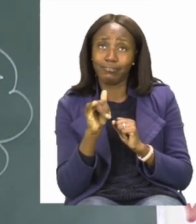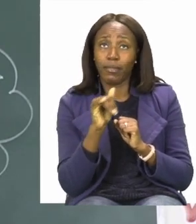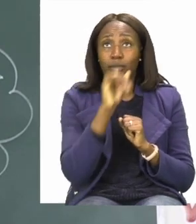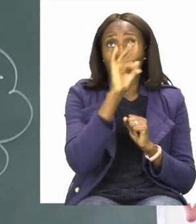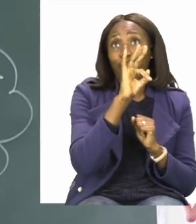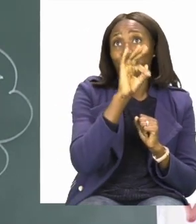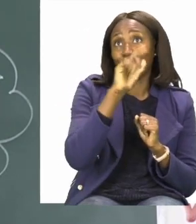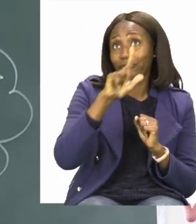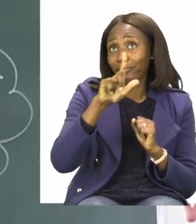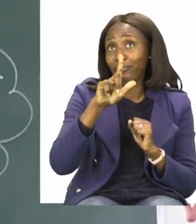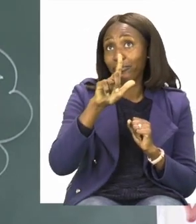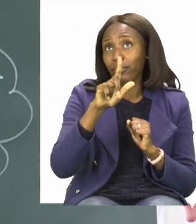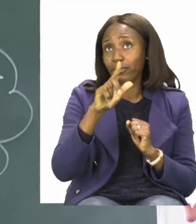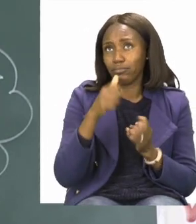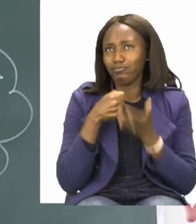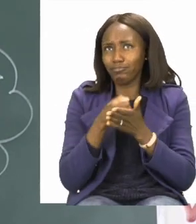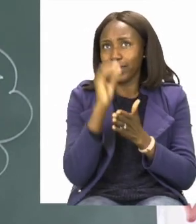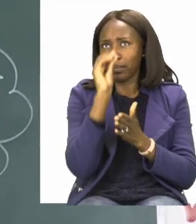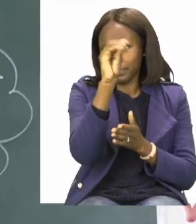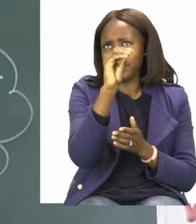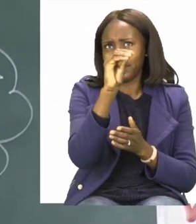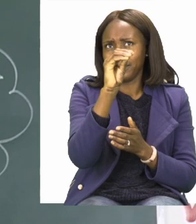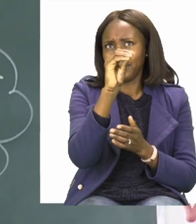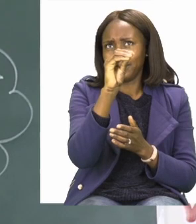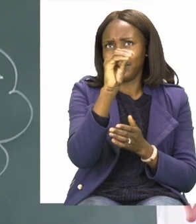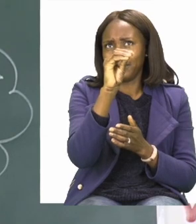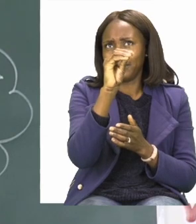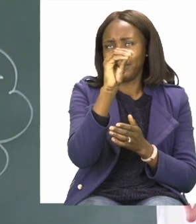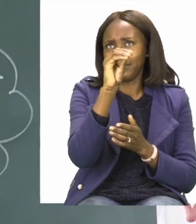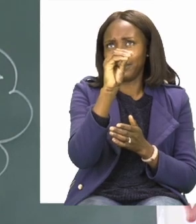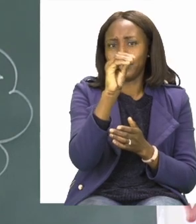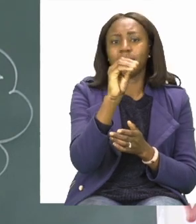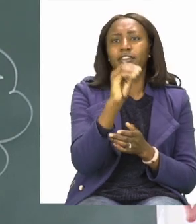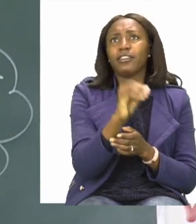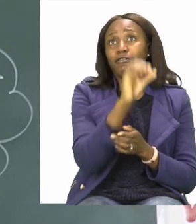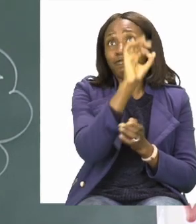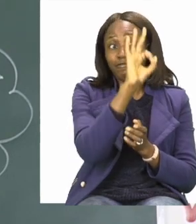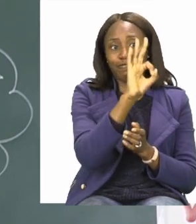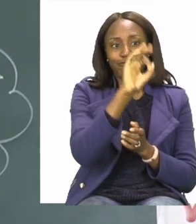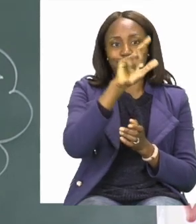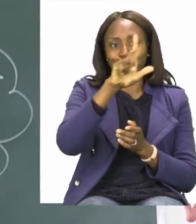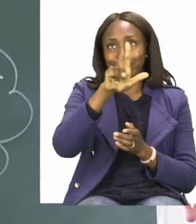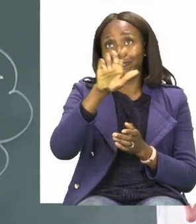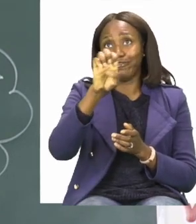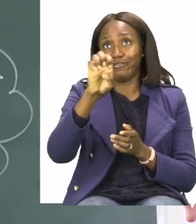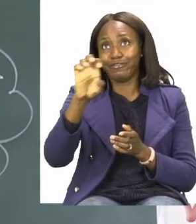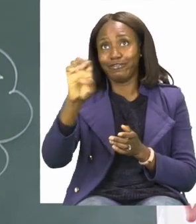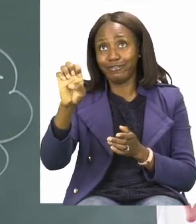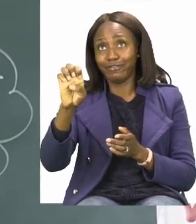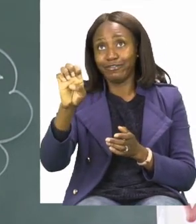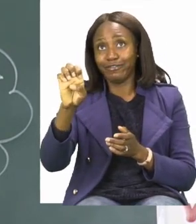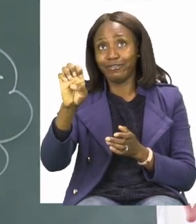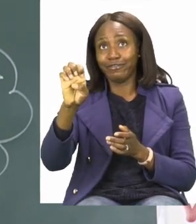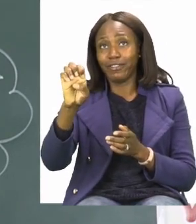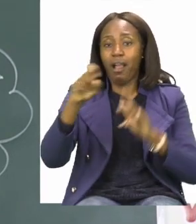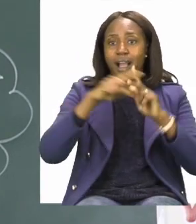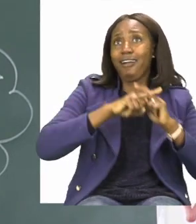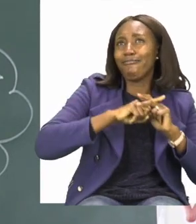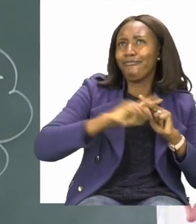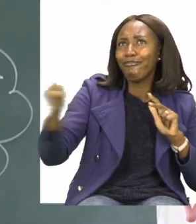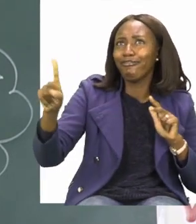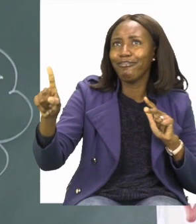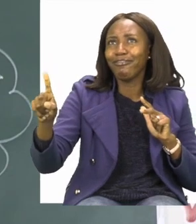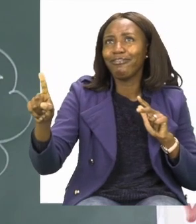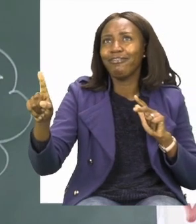fl. Fl. When f and l are together, they make the sound fl. Now let's